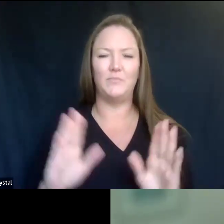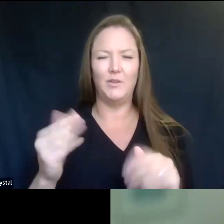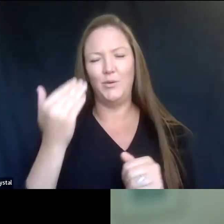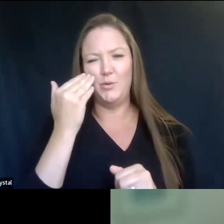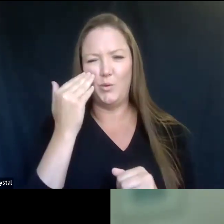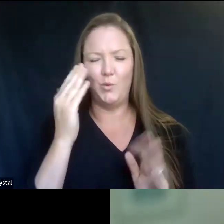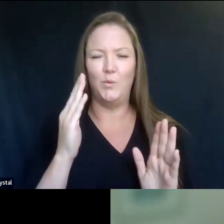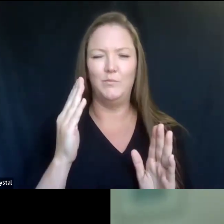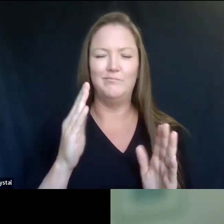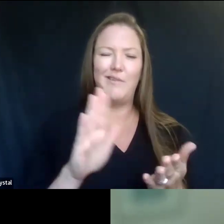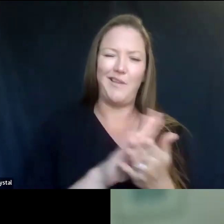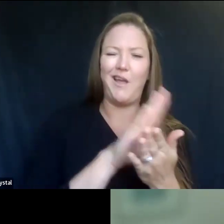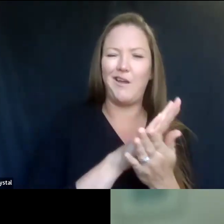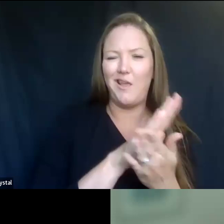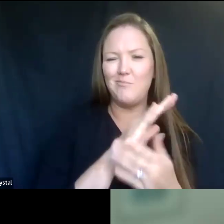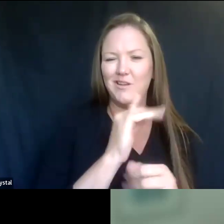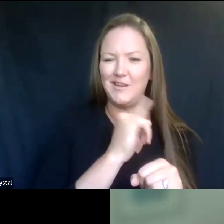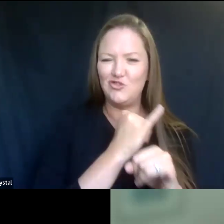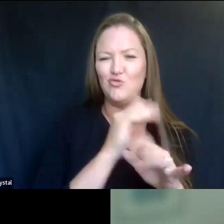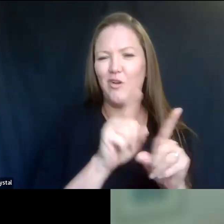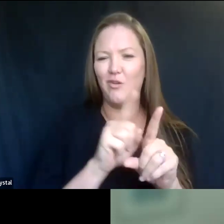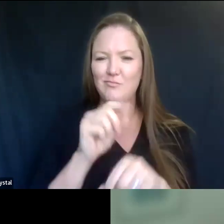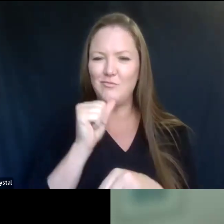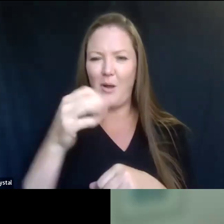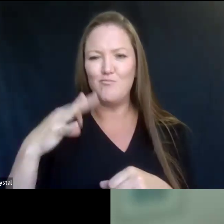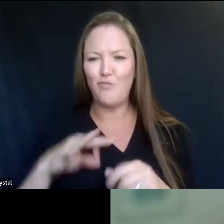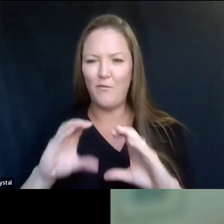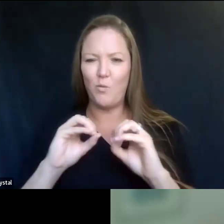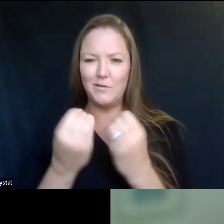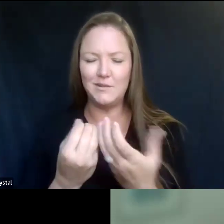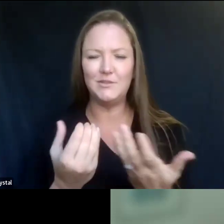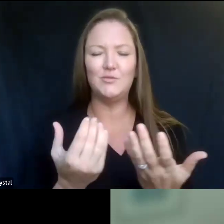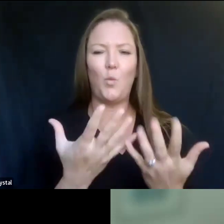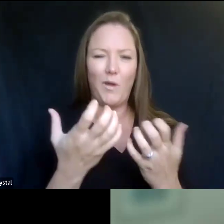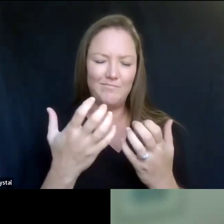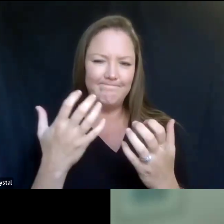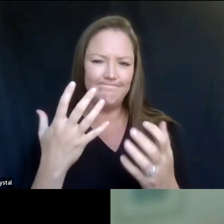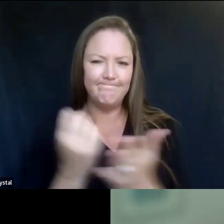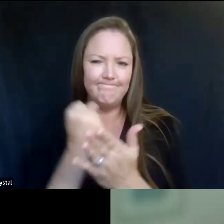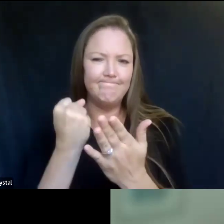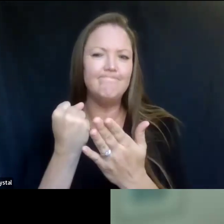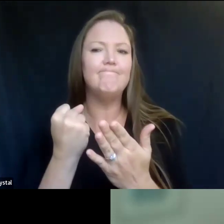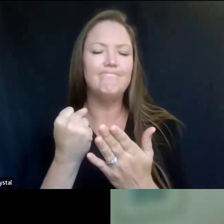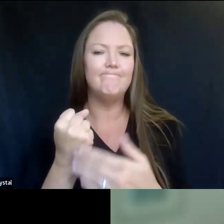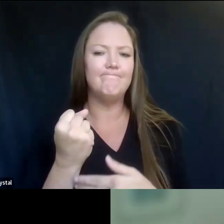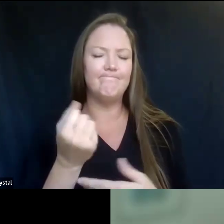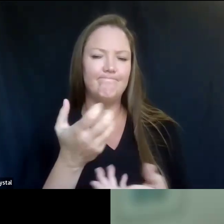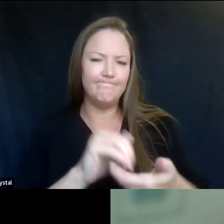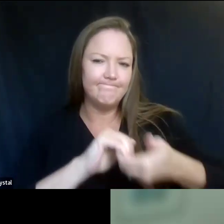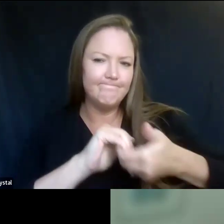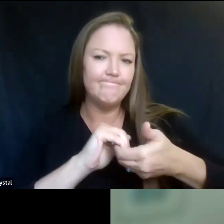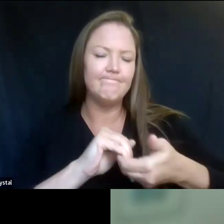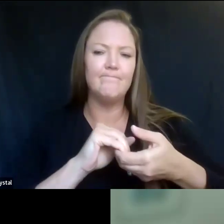institutions and nonprofit organizations as well, um, to really provide,